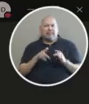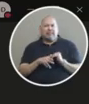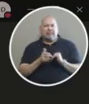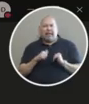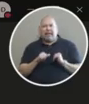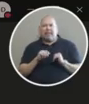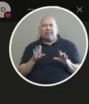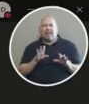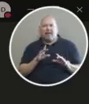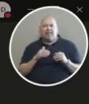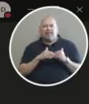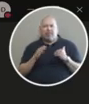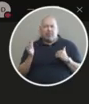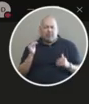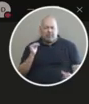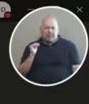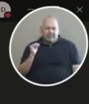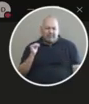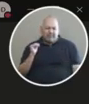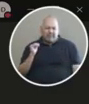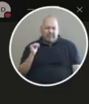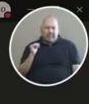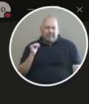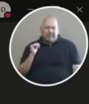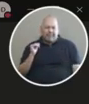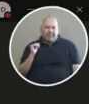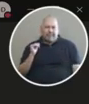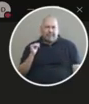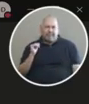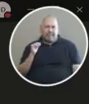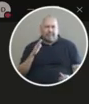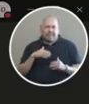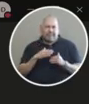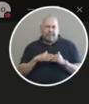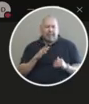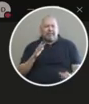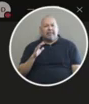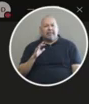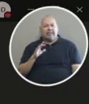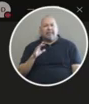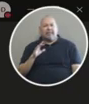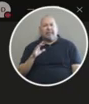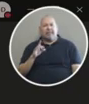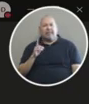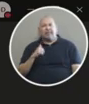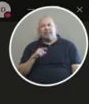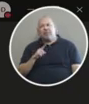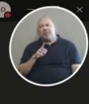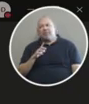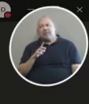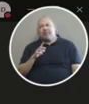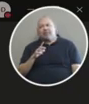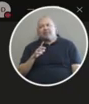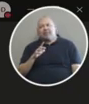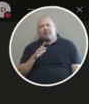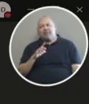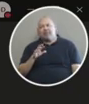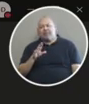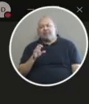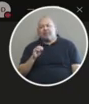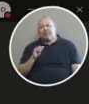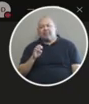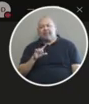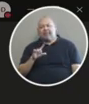any such behavior going forward. The next person, if any of you are on the line, Ms.